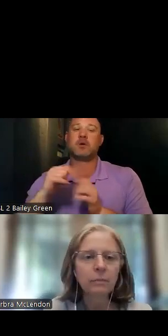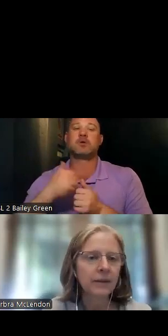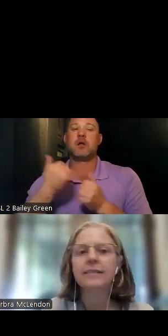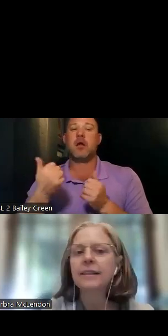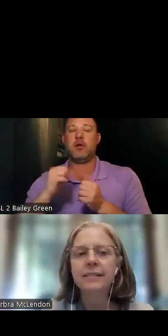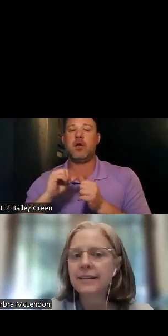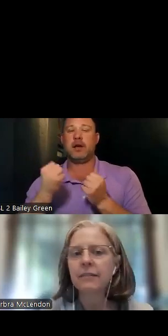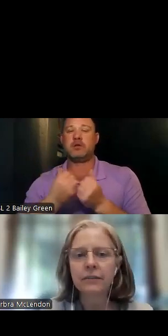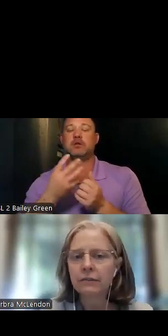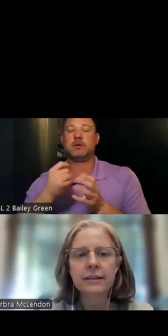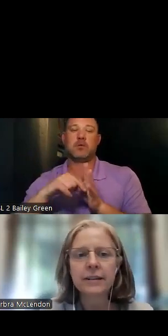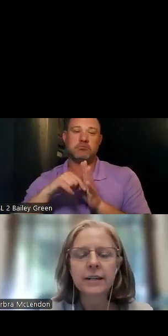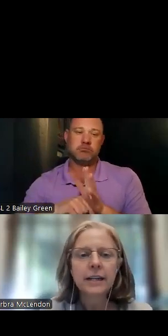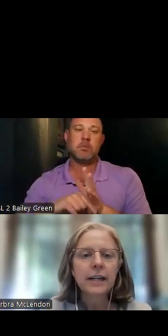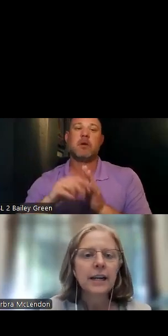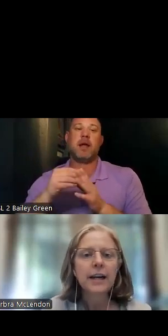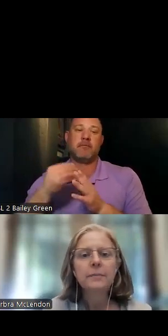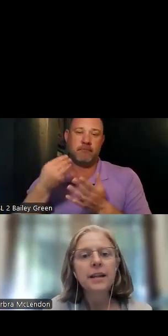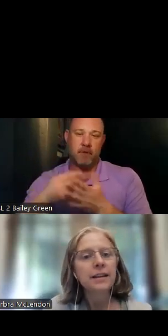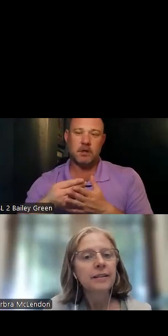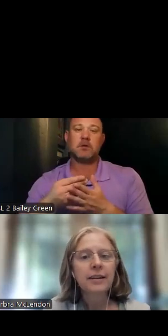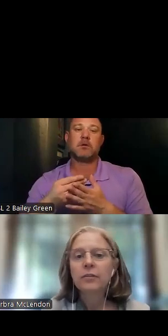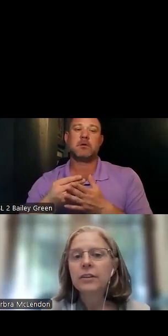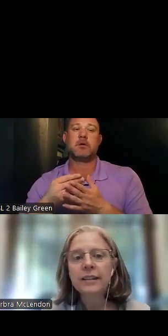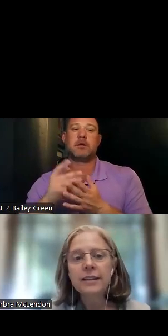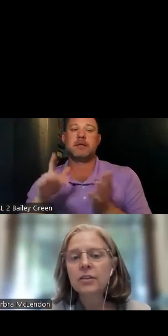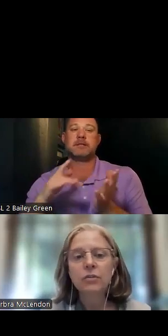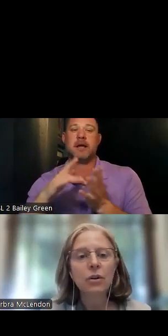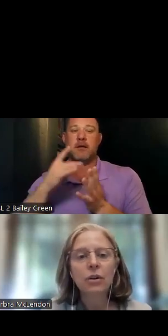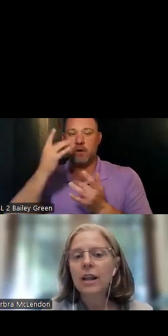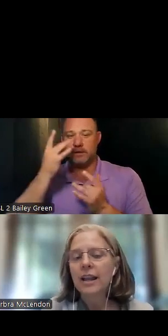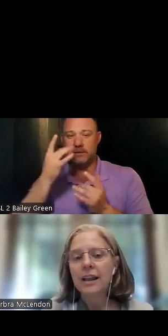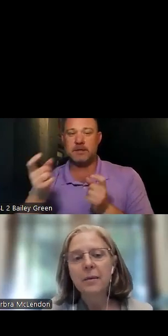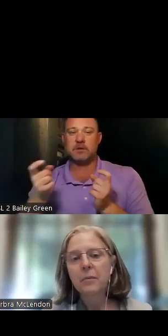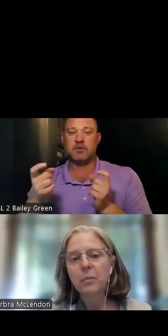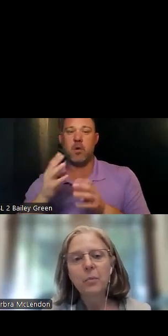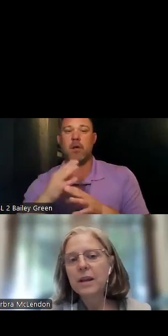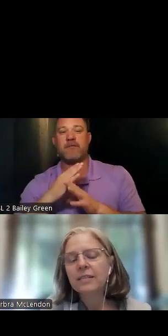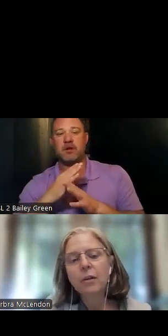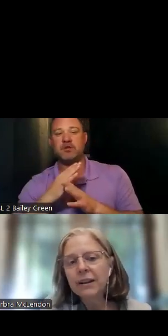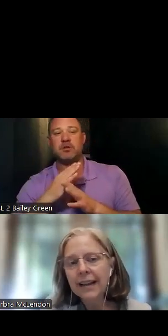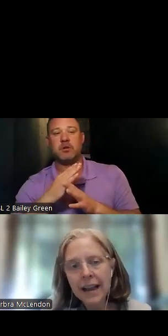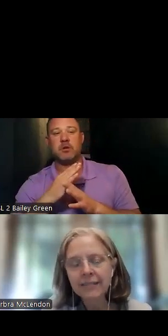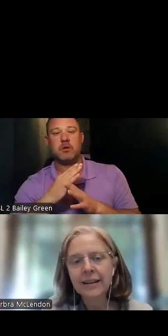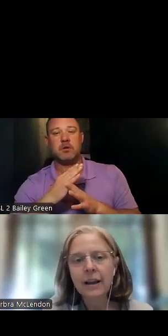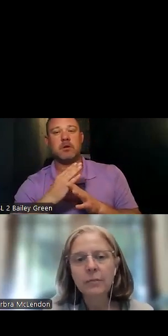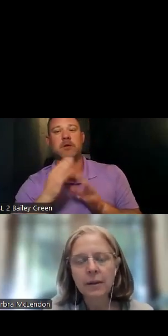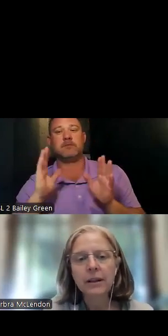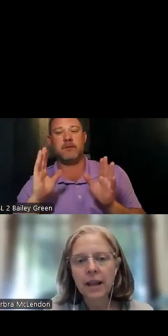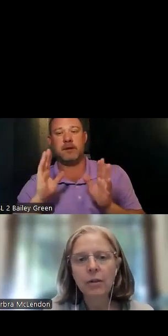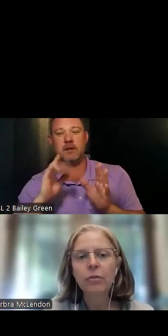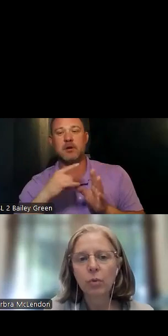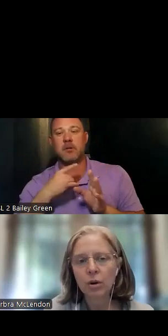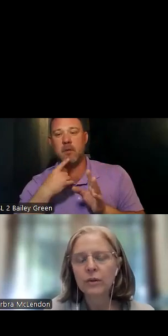be robustly staffed and funded. Center for Disease Control. It's so fantastic how the